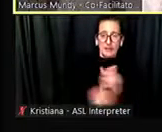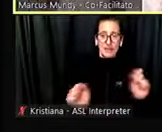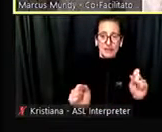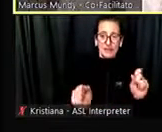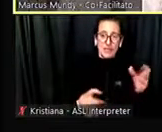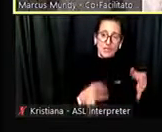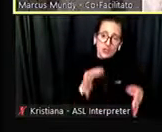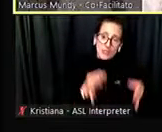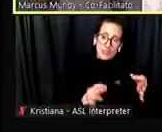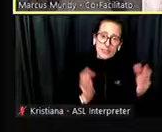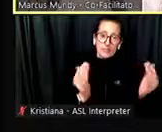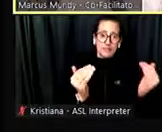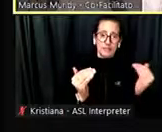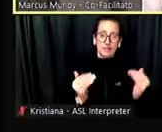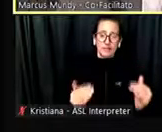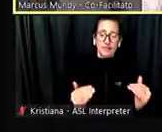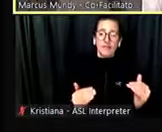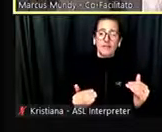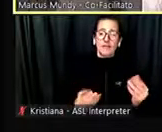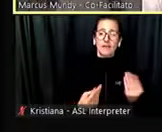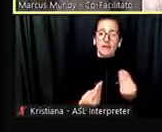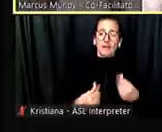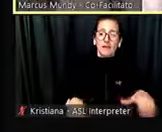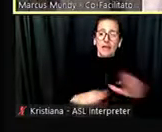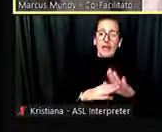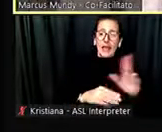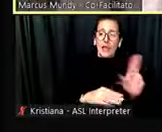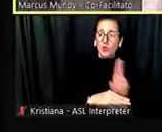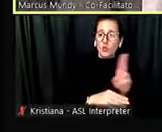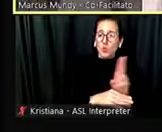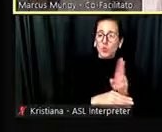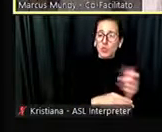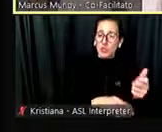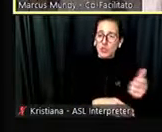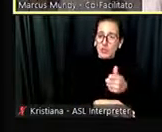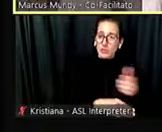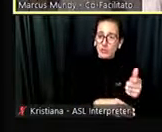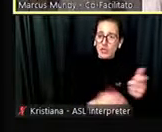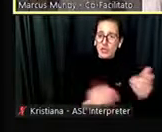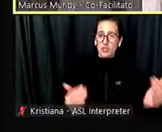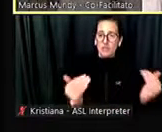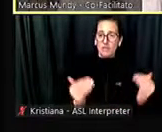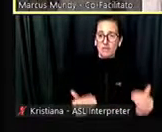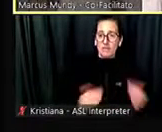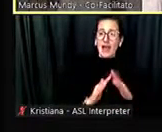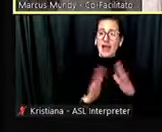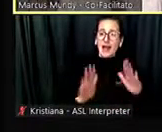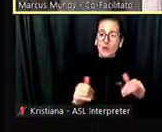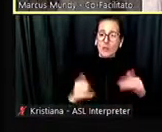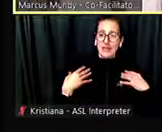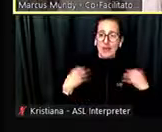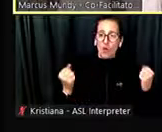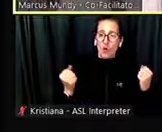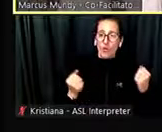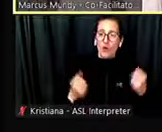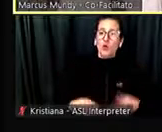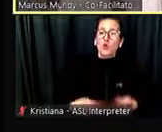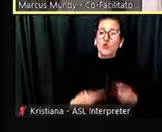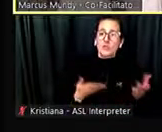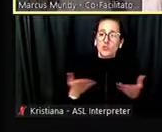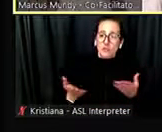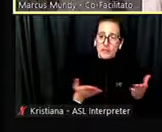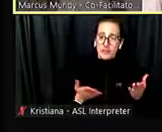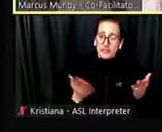and transportation. The next question deals with housing, health, and human services. And the next question deals